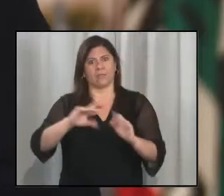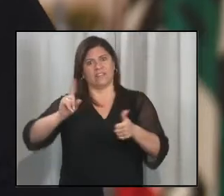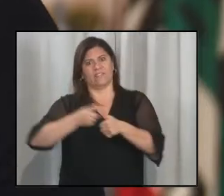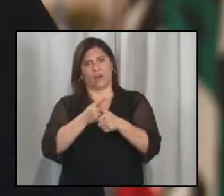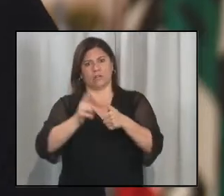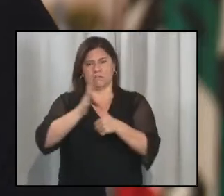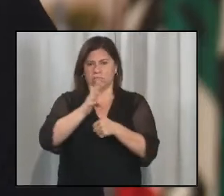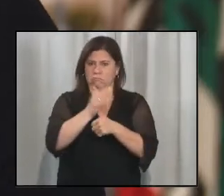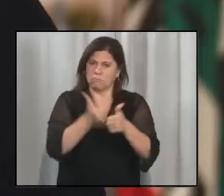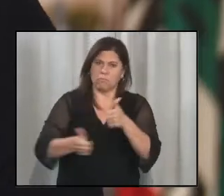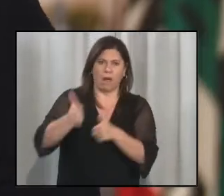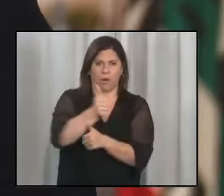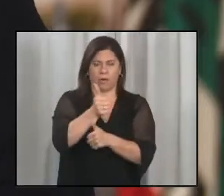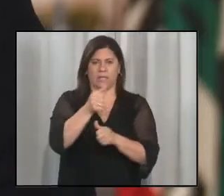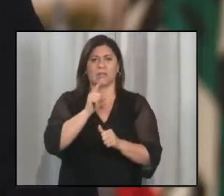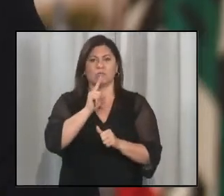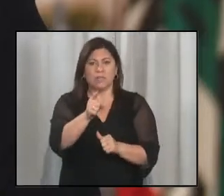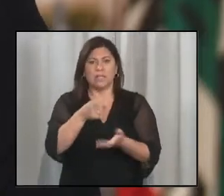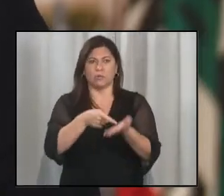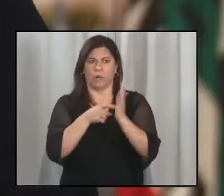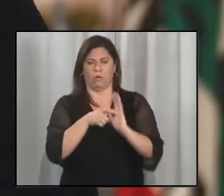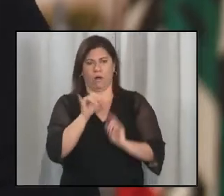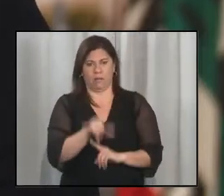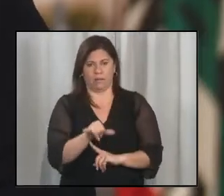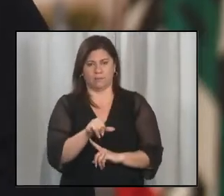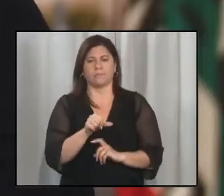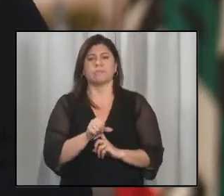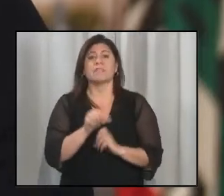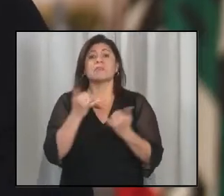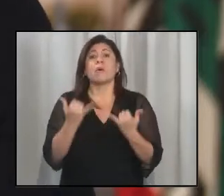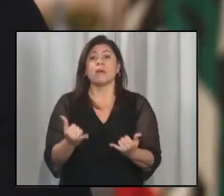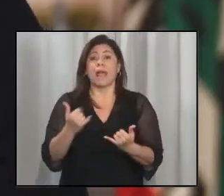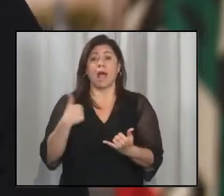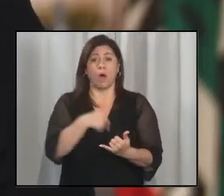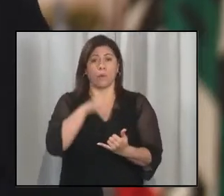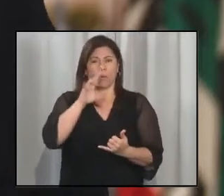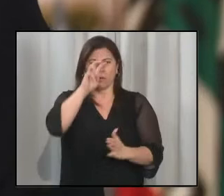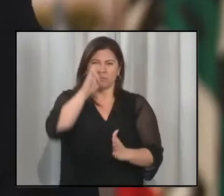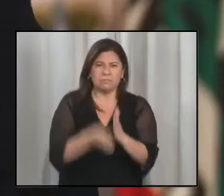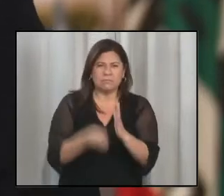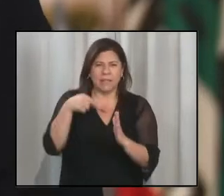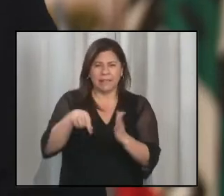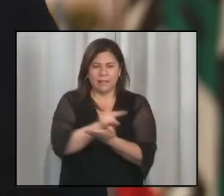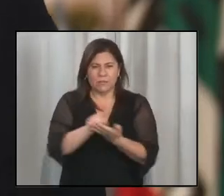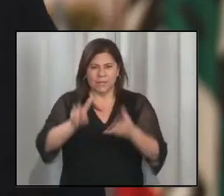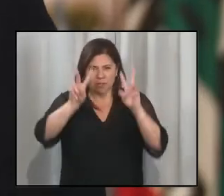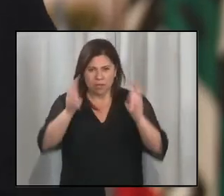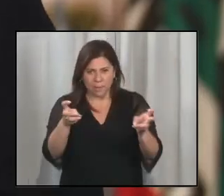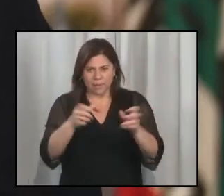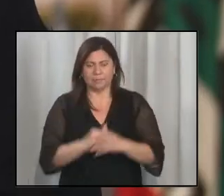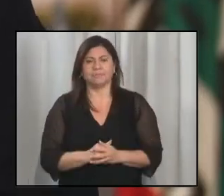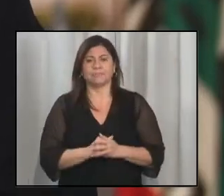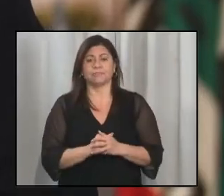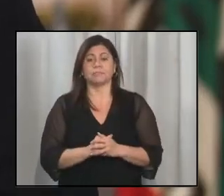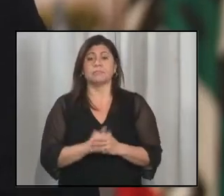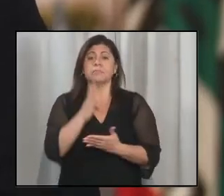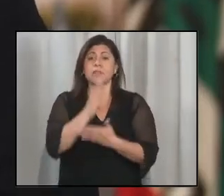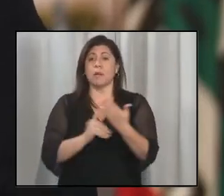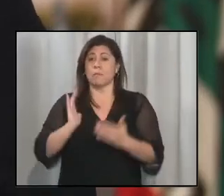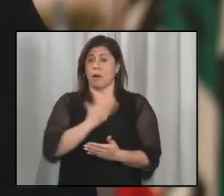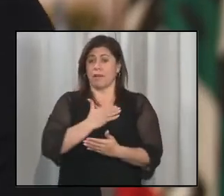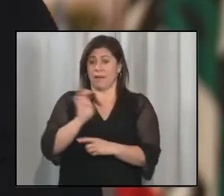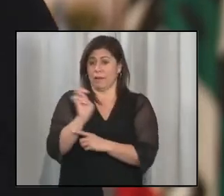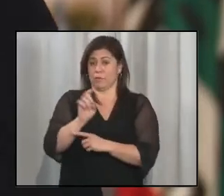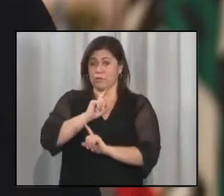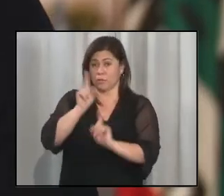contracts require a Housing First approach. Now, let's get into this week's topic. As part of our emergency